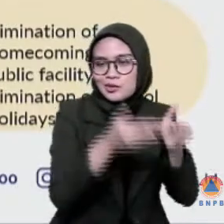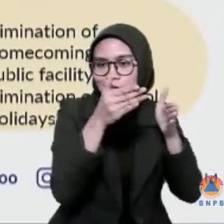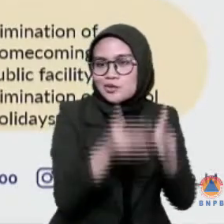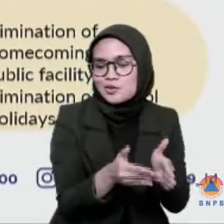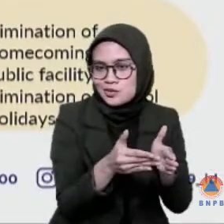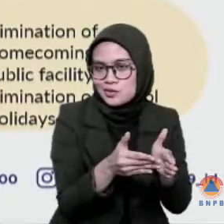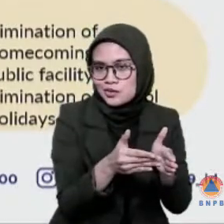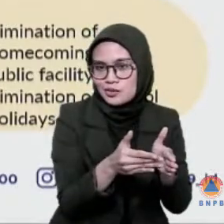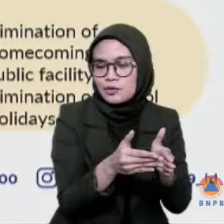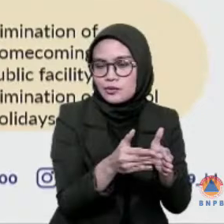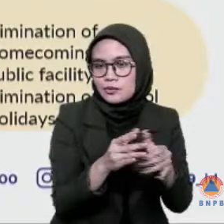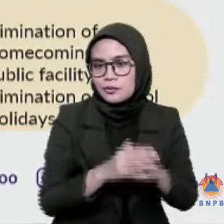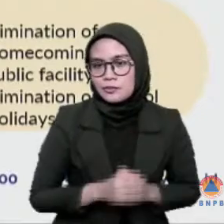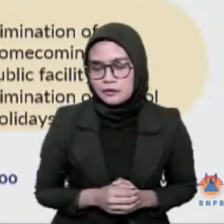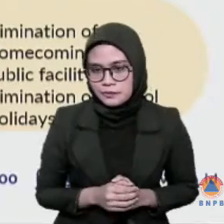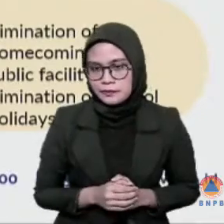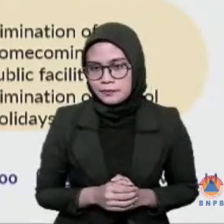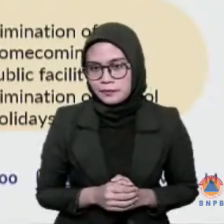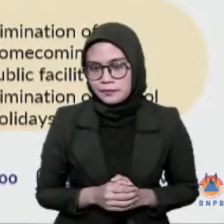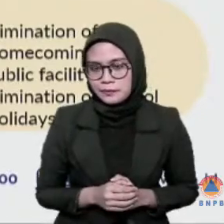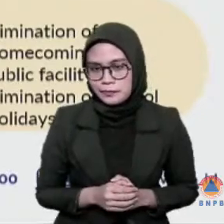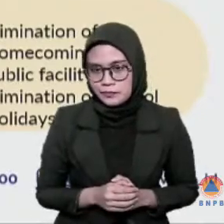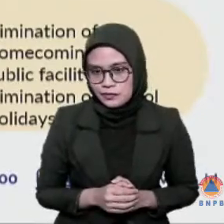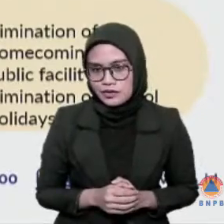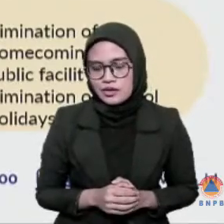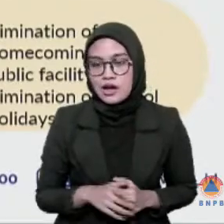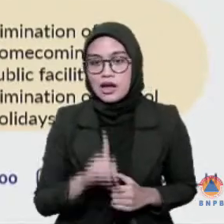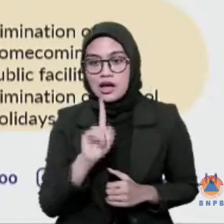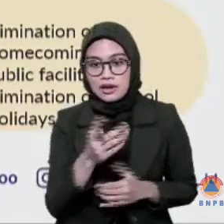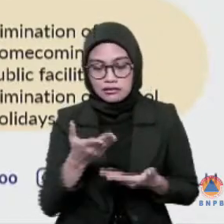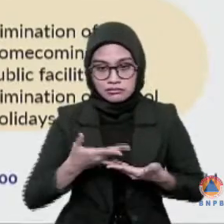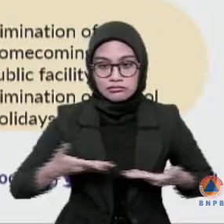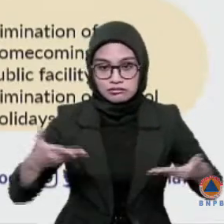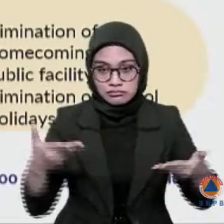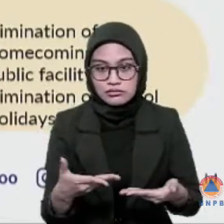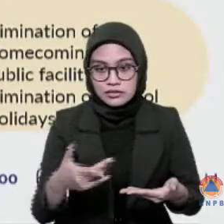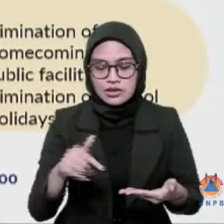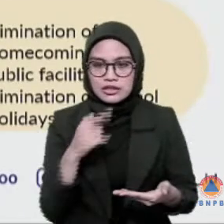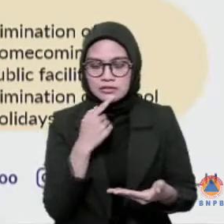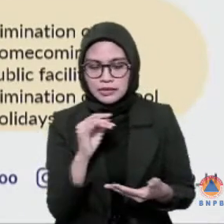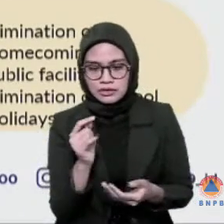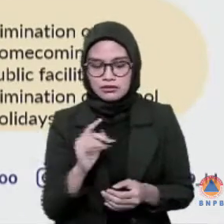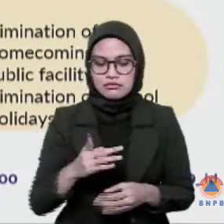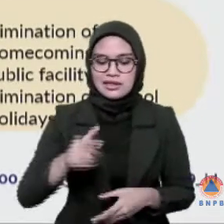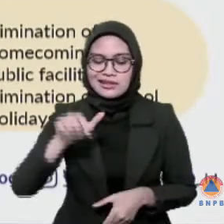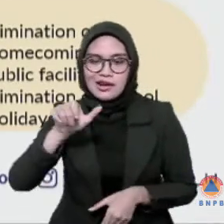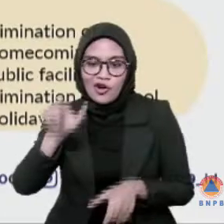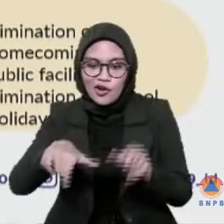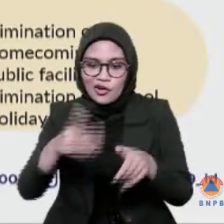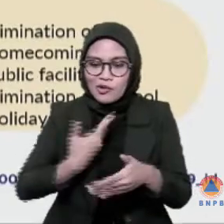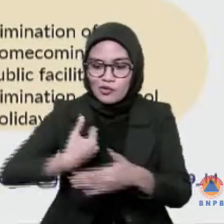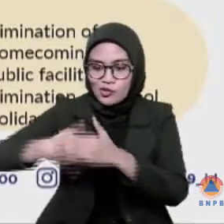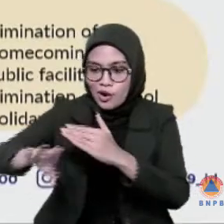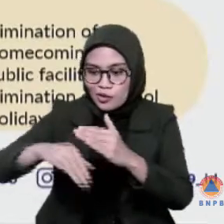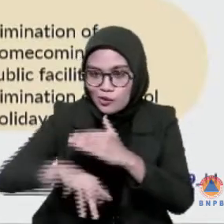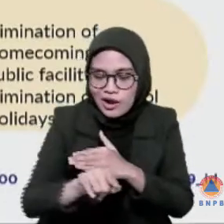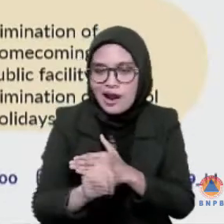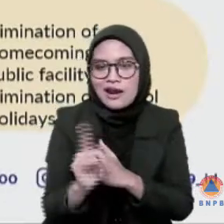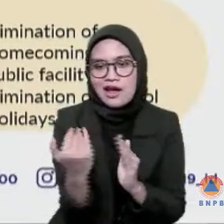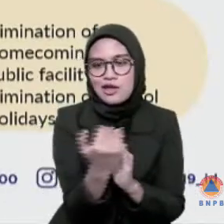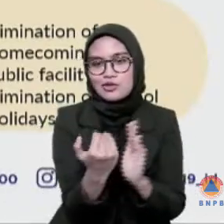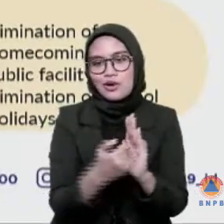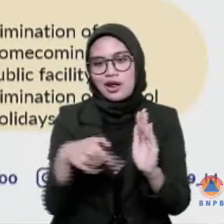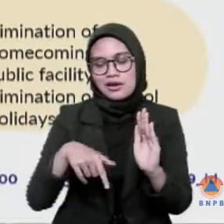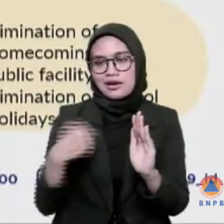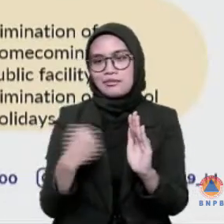first is the situational domestic mobility restrictions. The government implements an